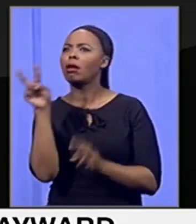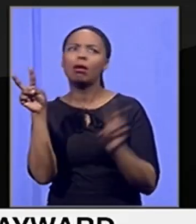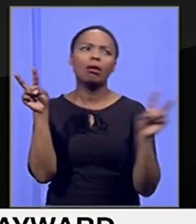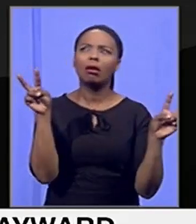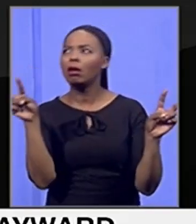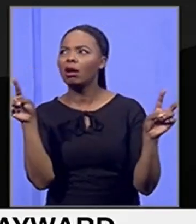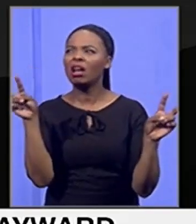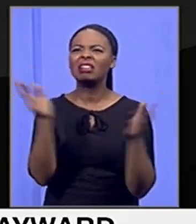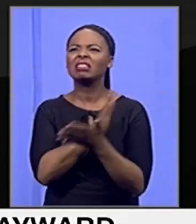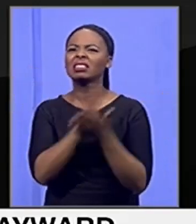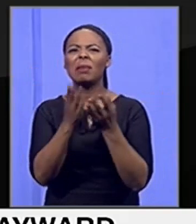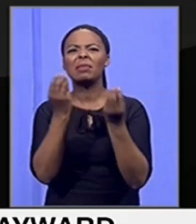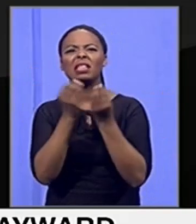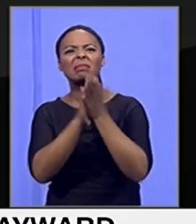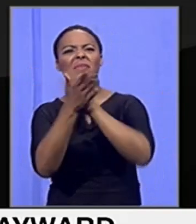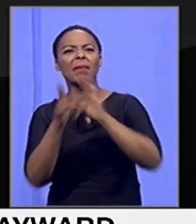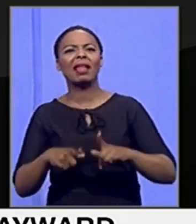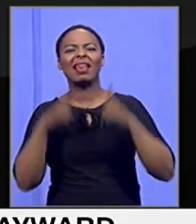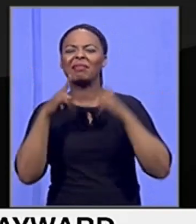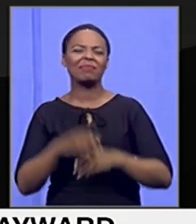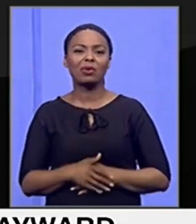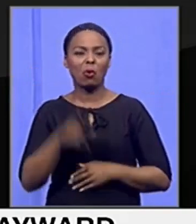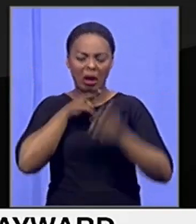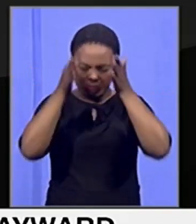dilo tse di ka tla go ya distepa bophelo ba gago.